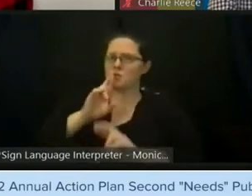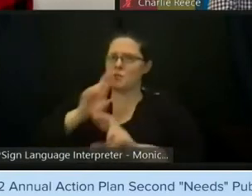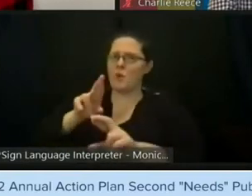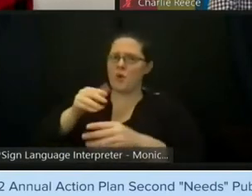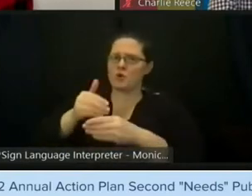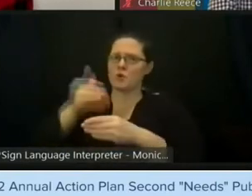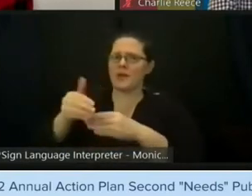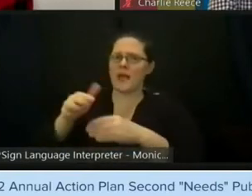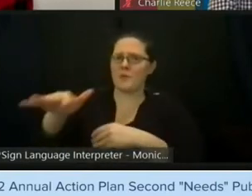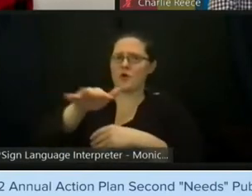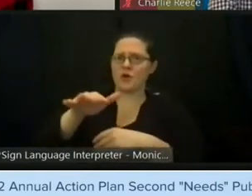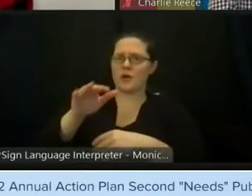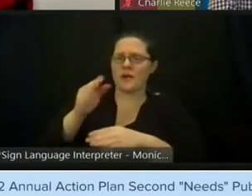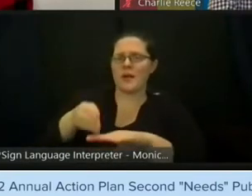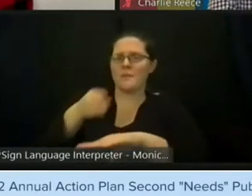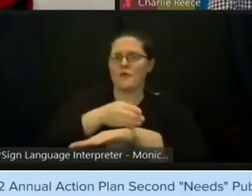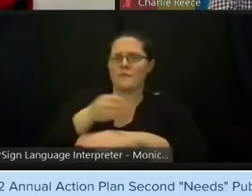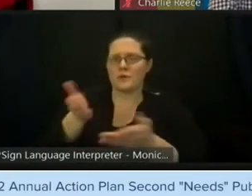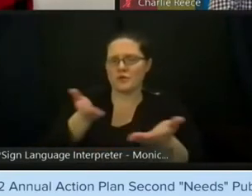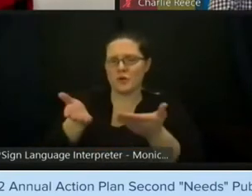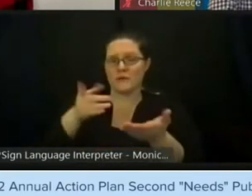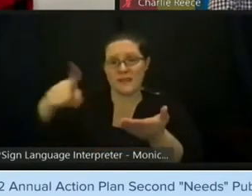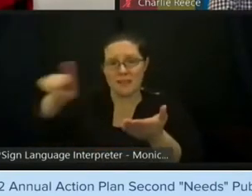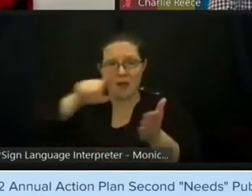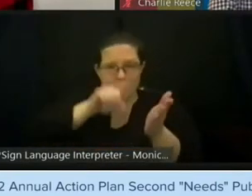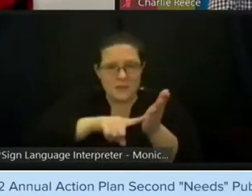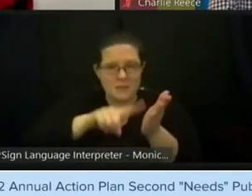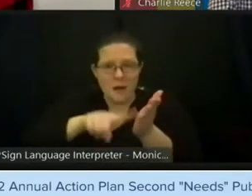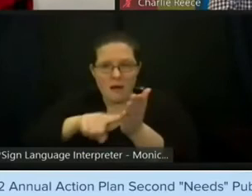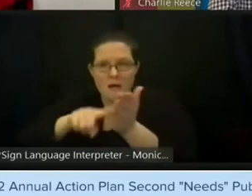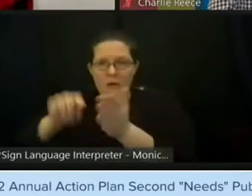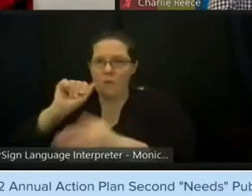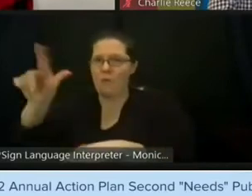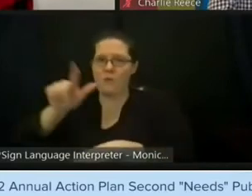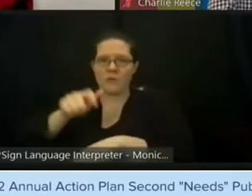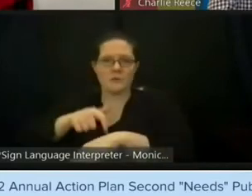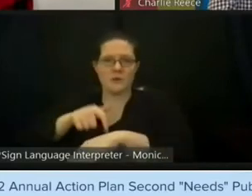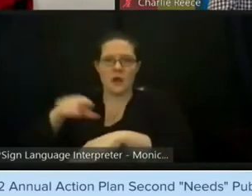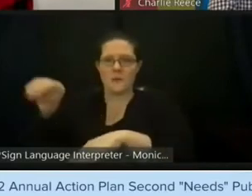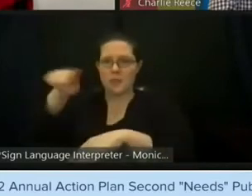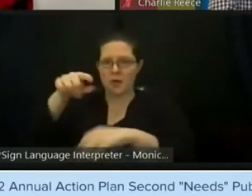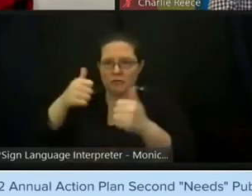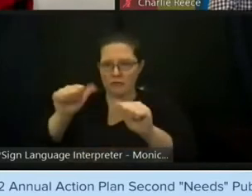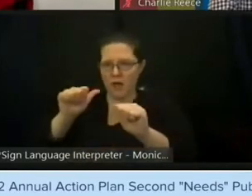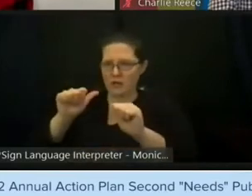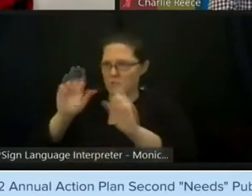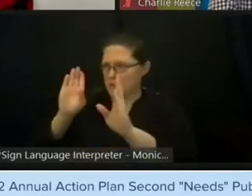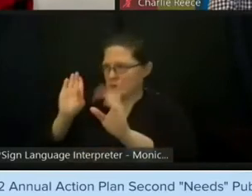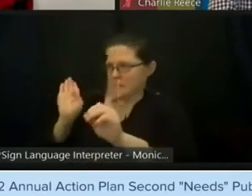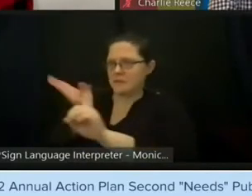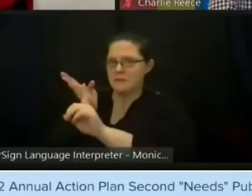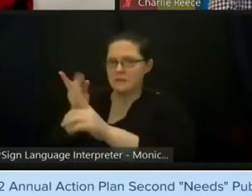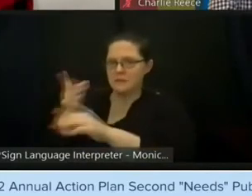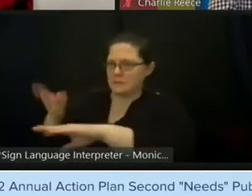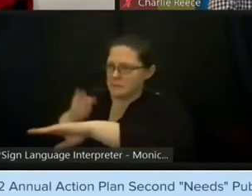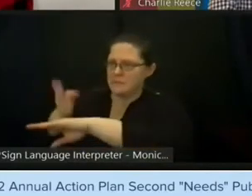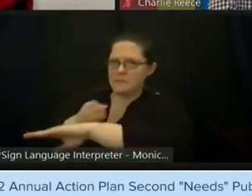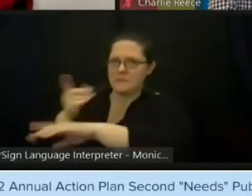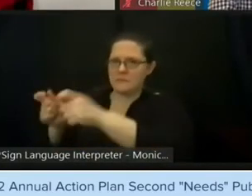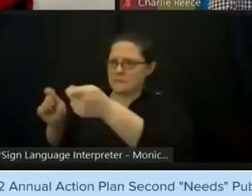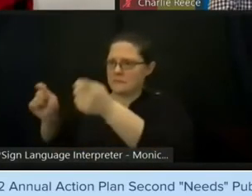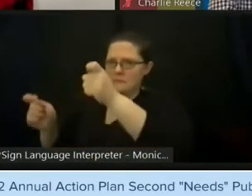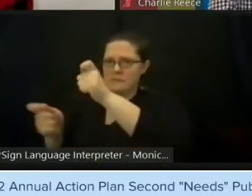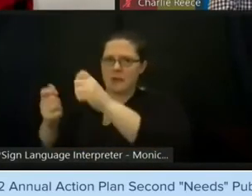improvement services. They are doing inspections all the time and are working to bring landlords into compliance, and that is something we